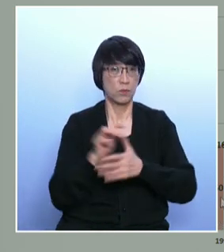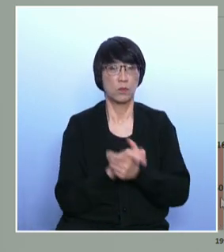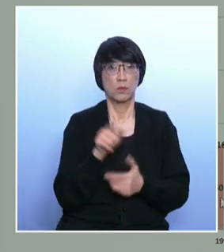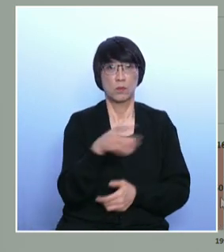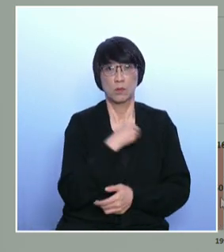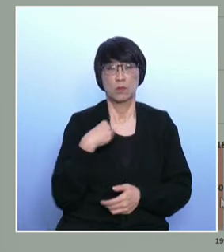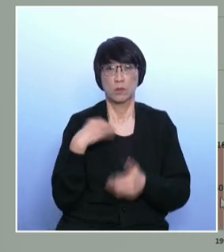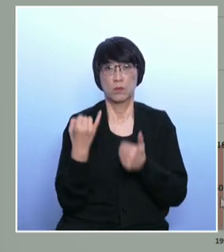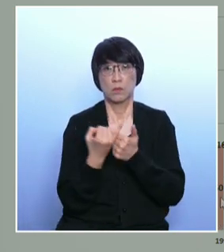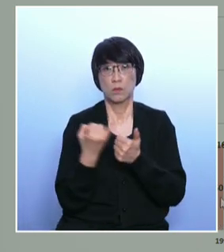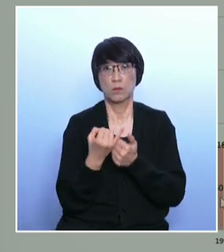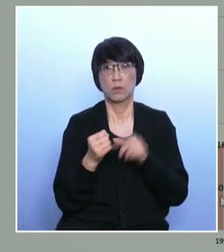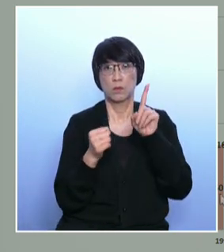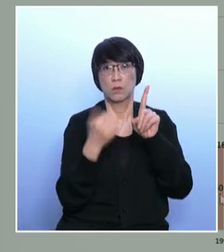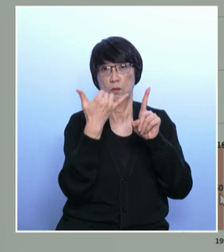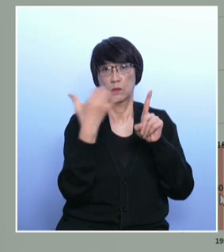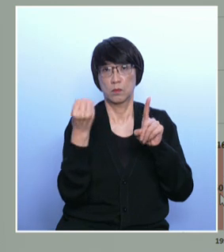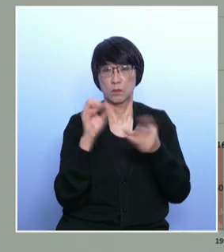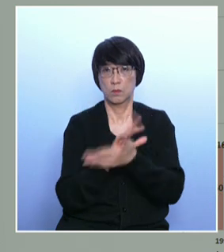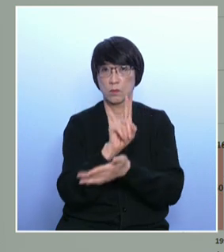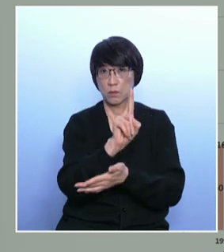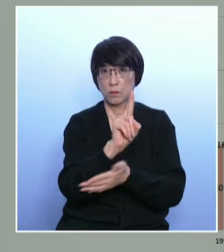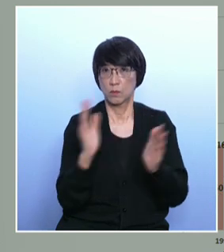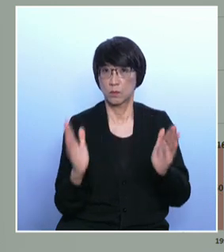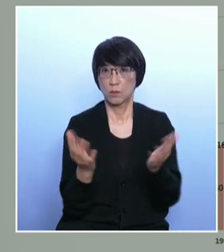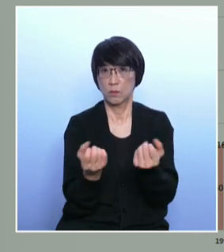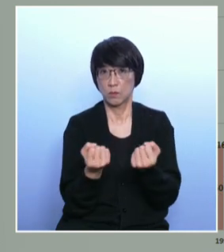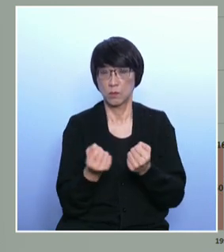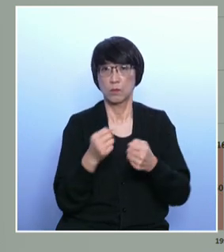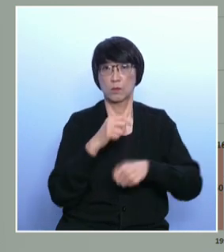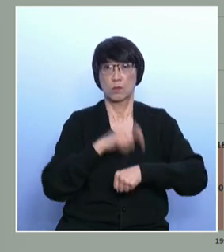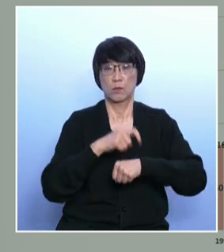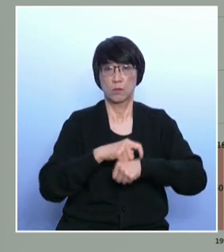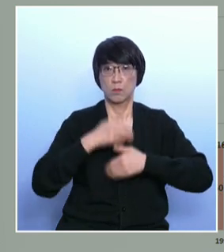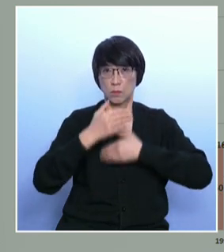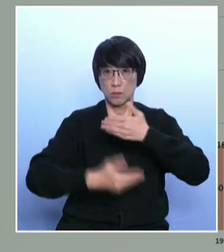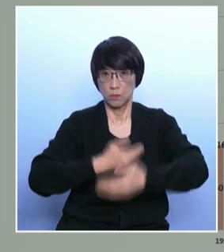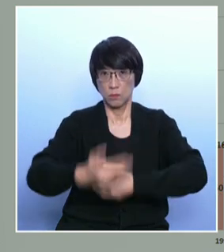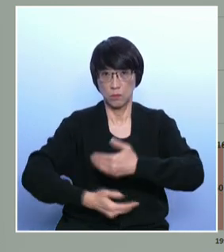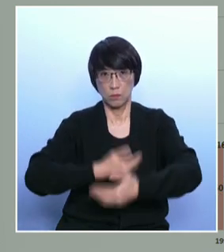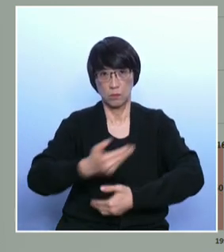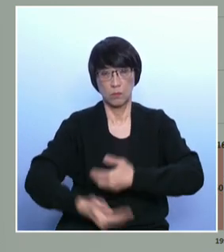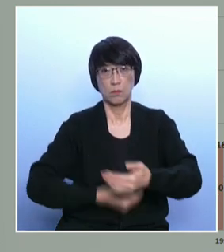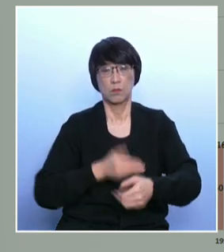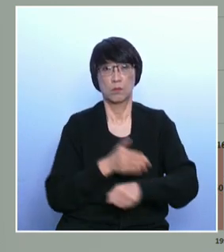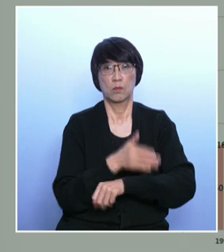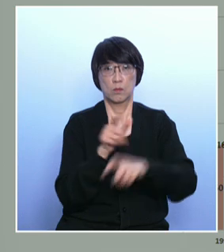was built, there were only 160 medical students each year. As time moved